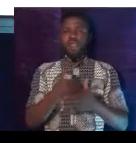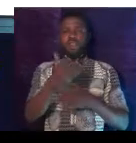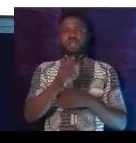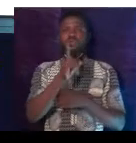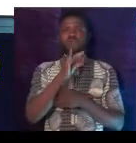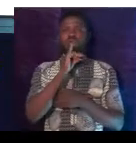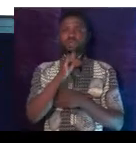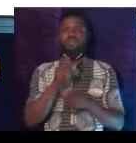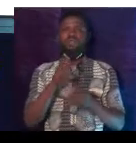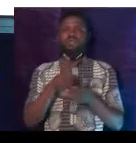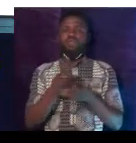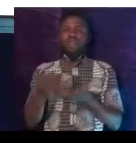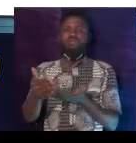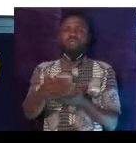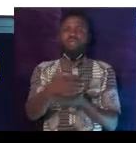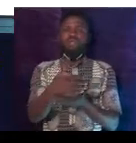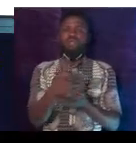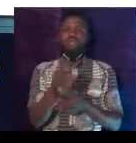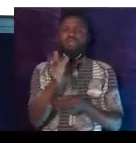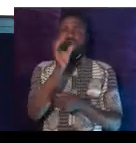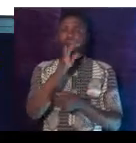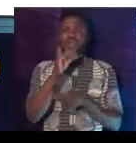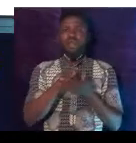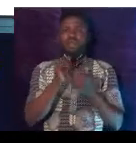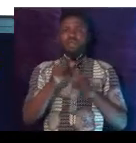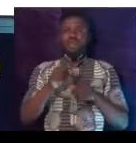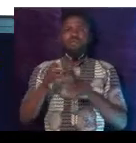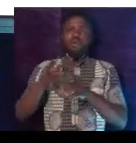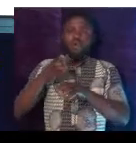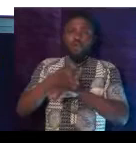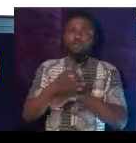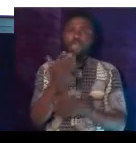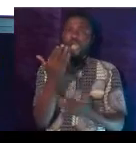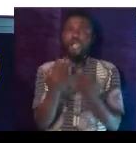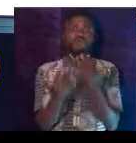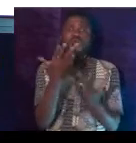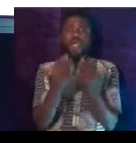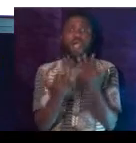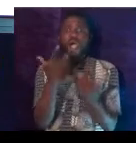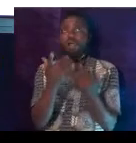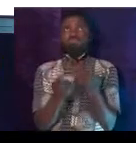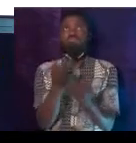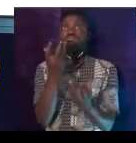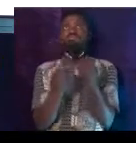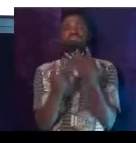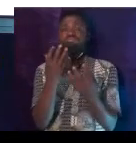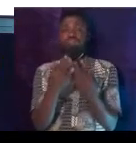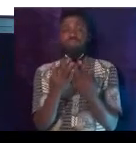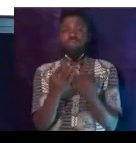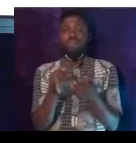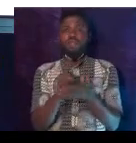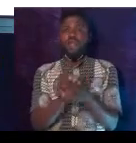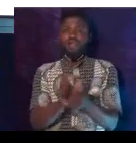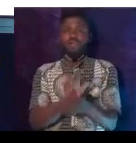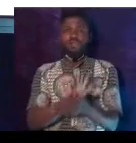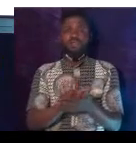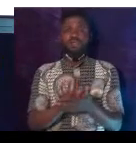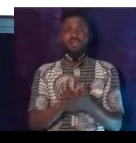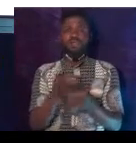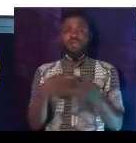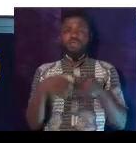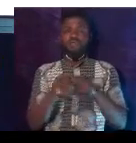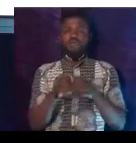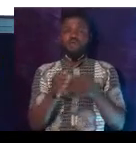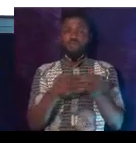next one is it generates heat and can cause fire outbreak. It generates heat and can cause fire